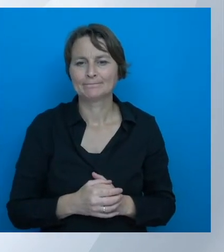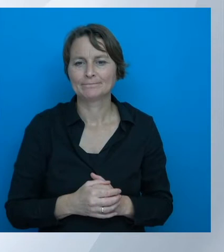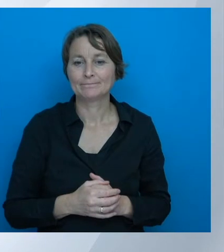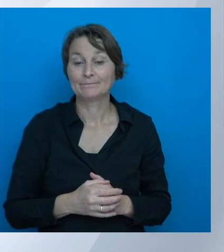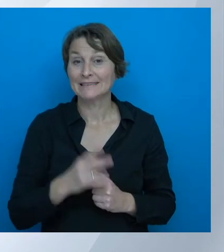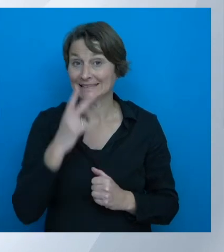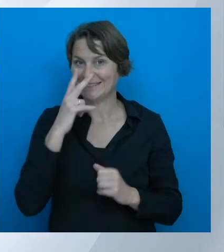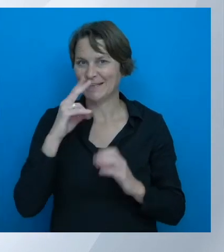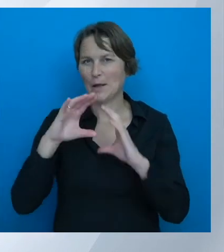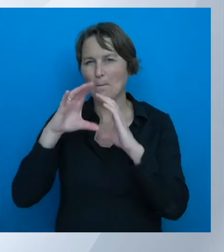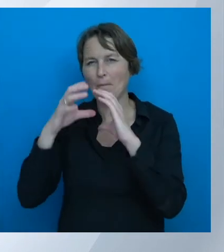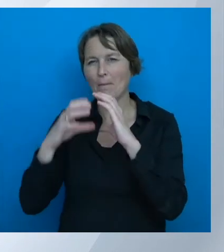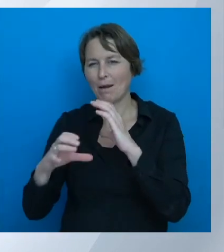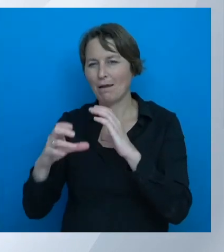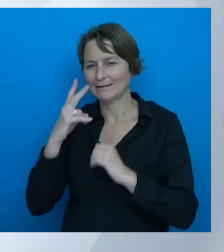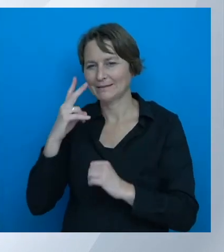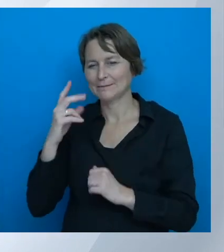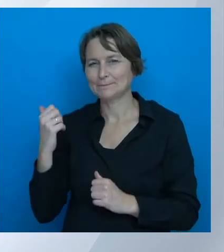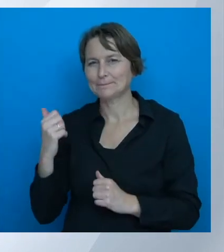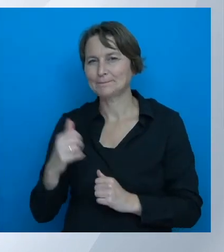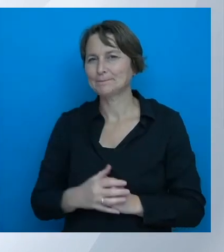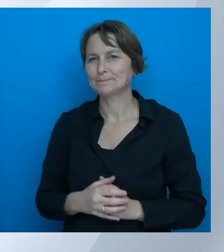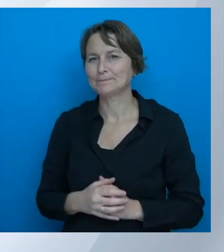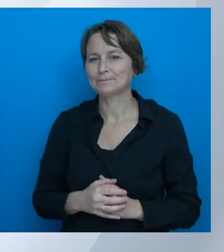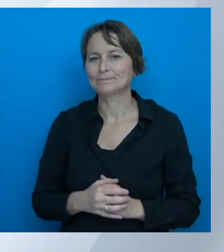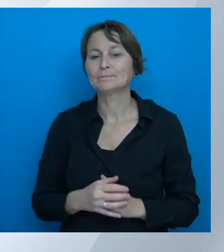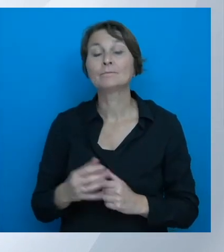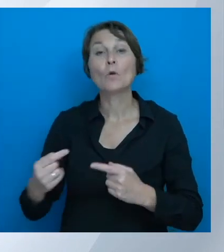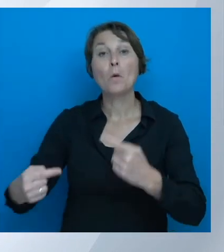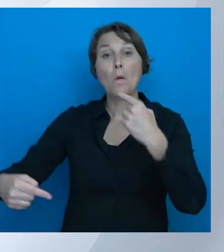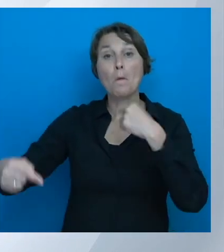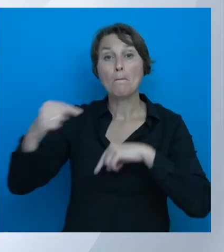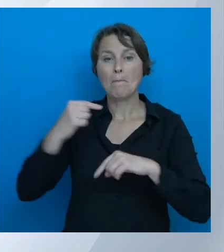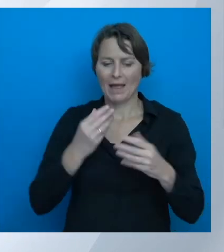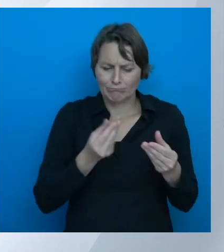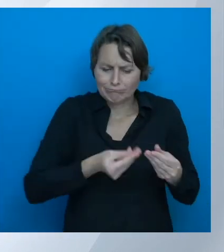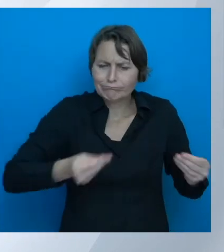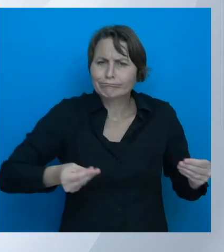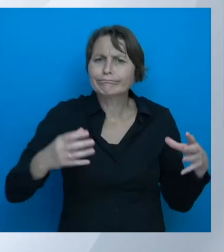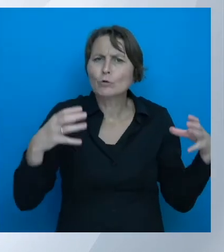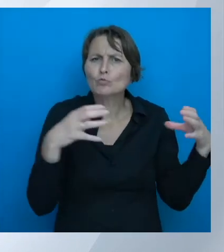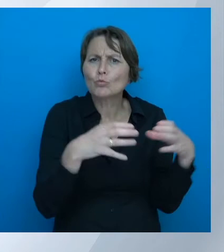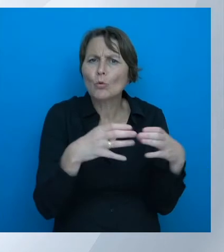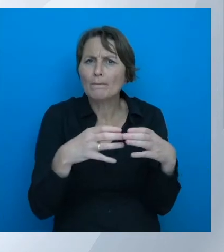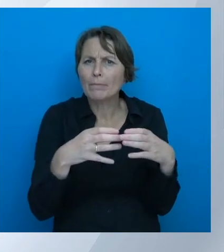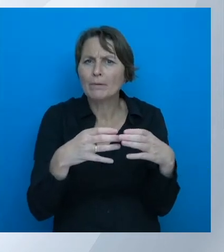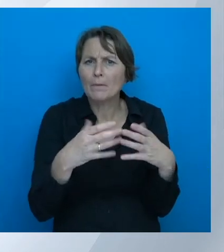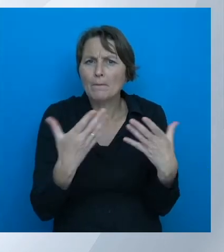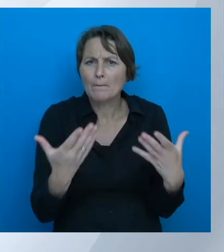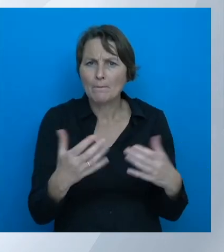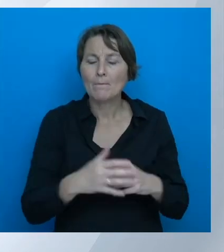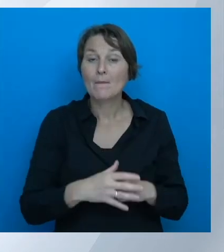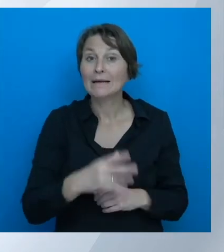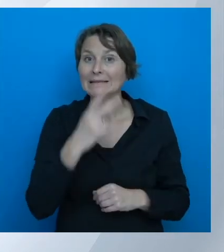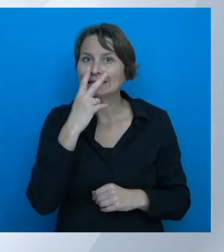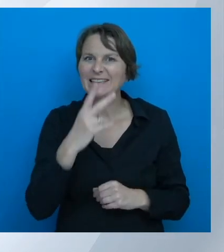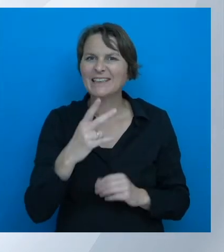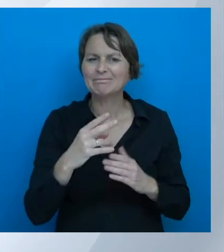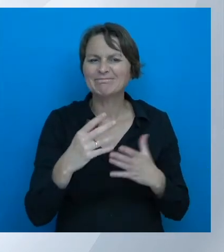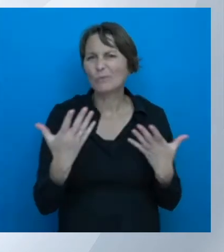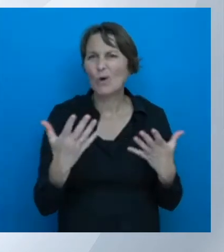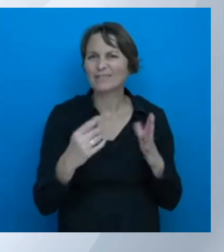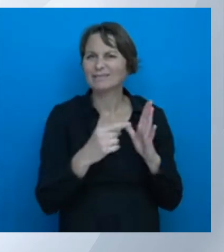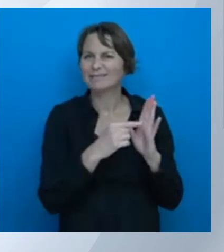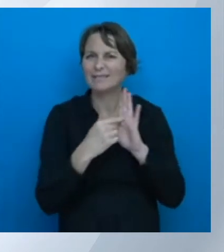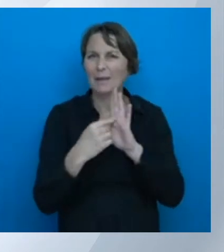is. So if we go back to our resource groups and we go back to our lib demo,